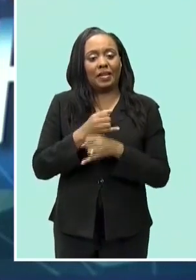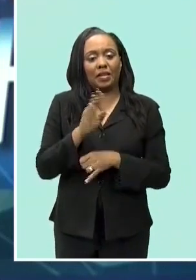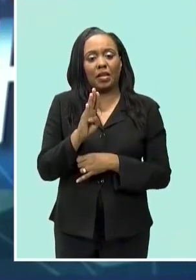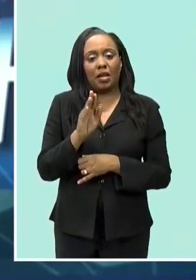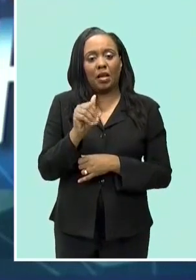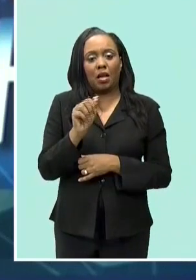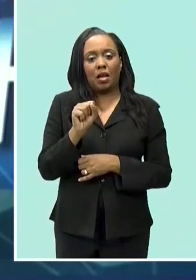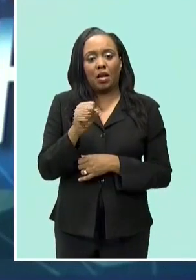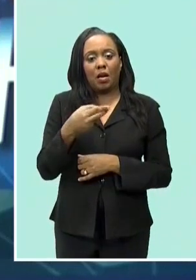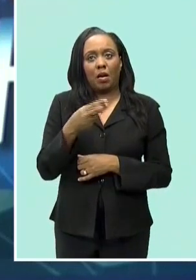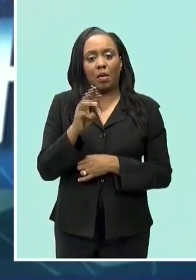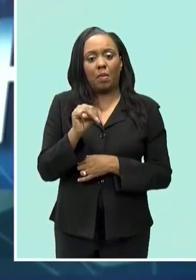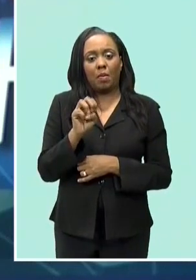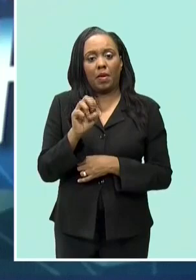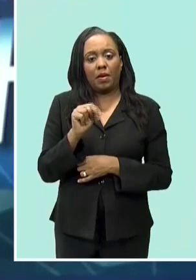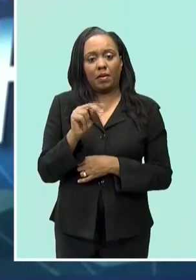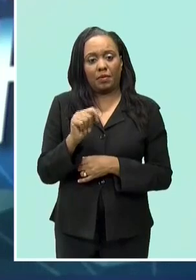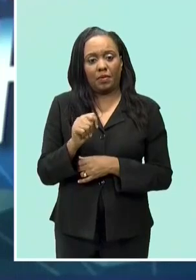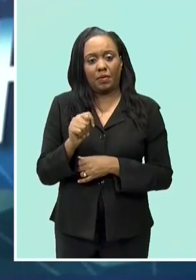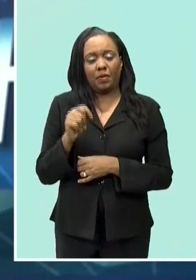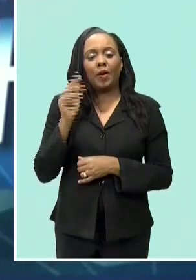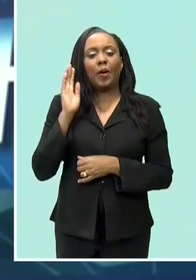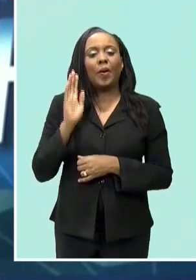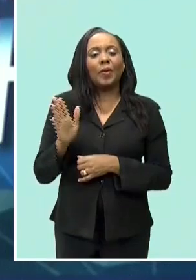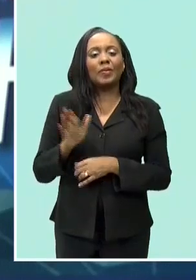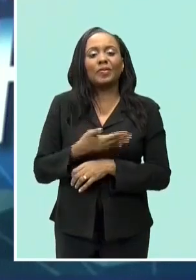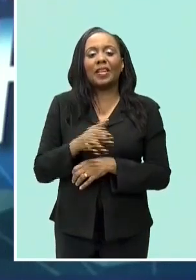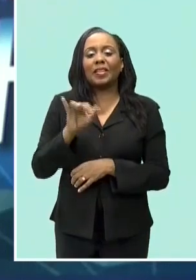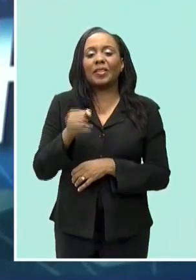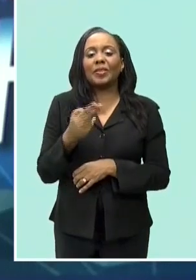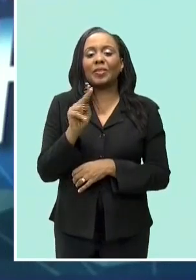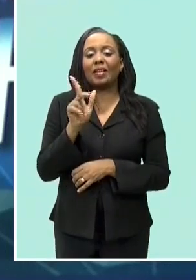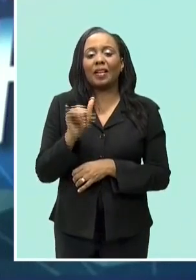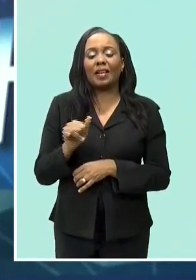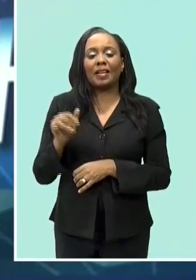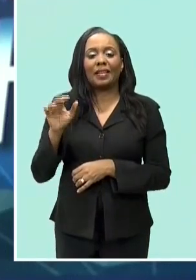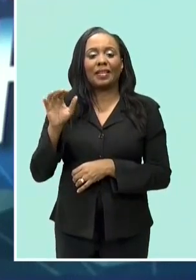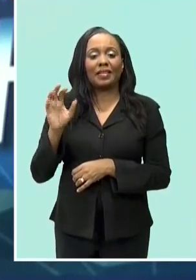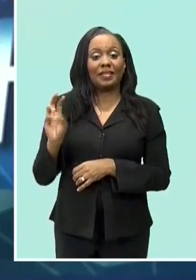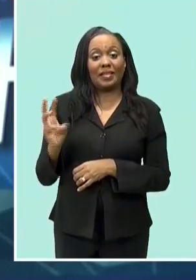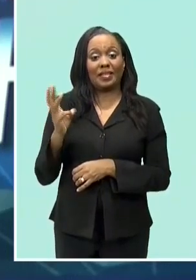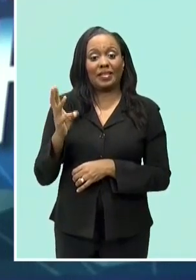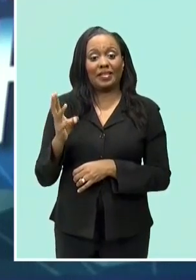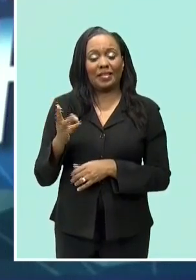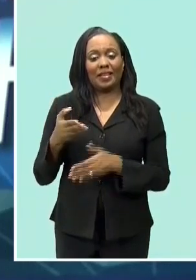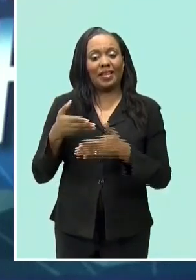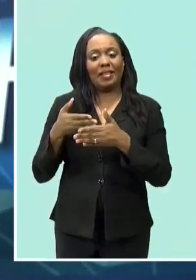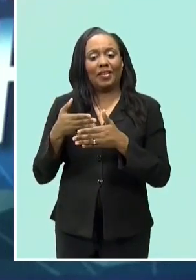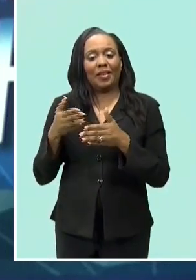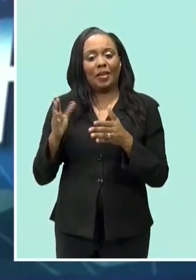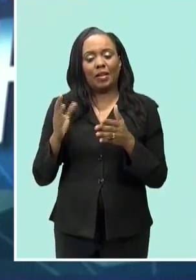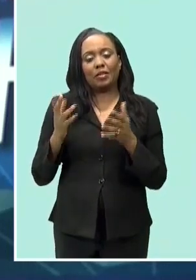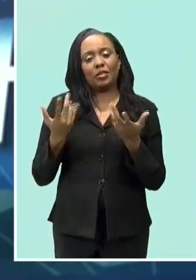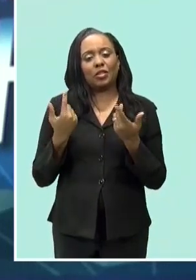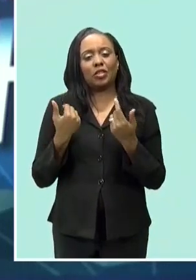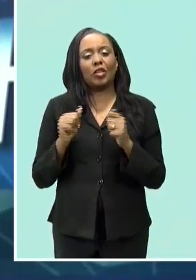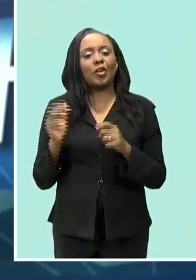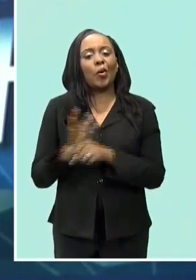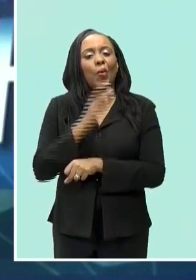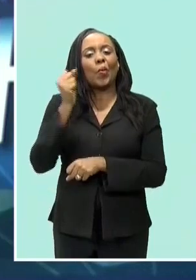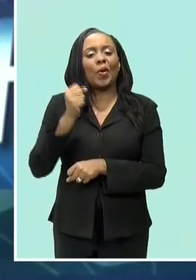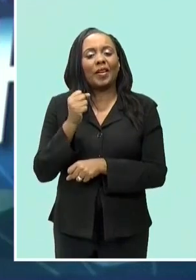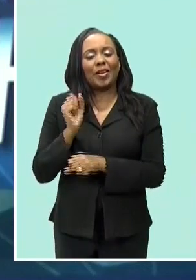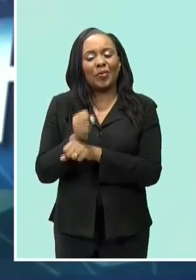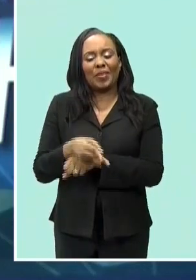6th. Producers 40 Entertainment said that they received 98,000 votes assigned for them, that the 2019 version of